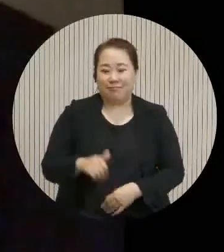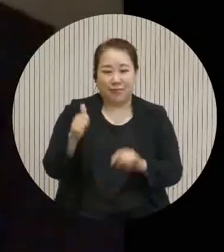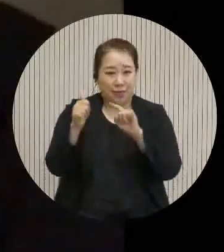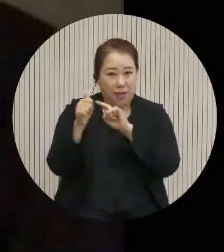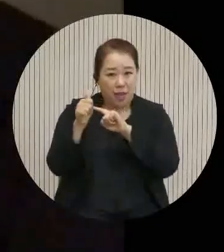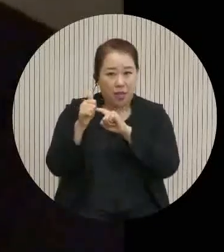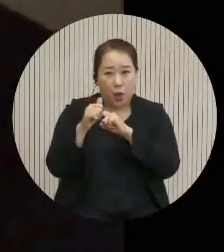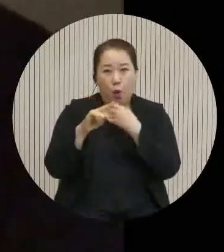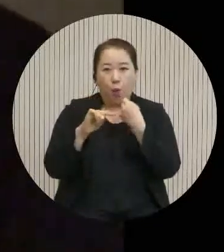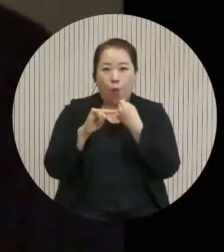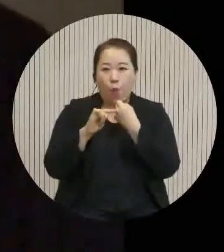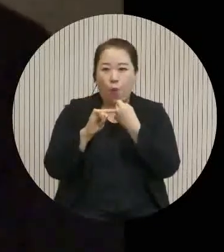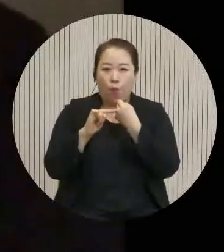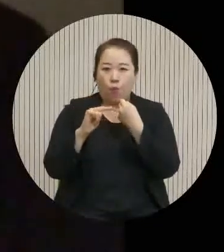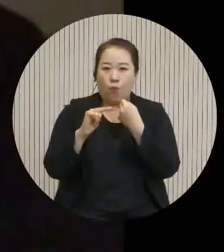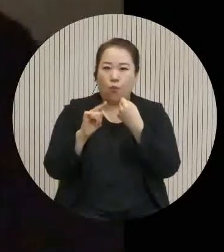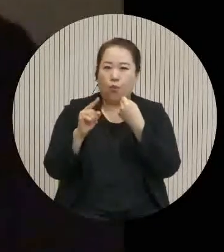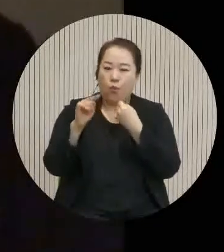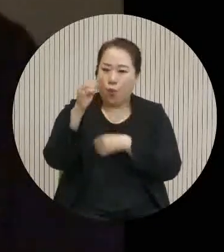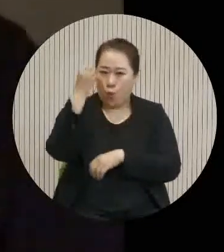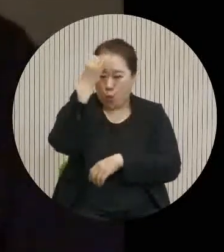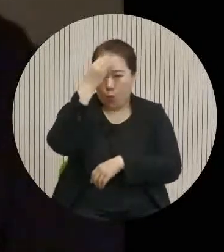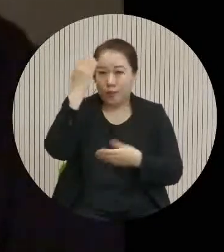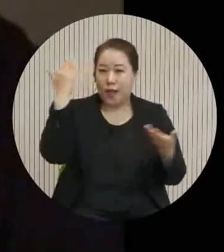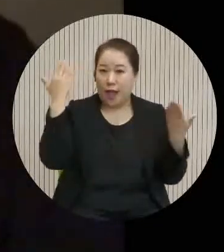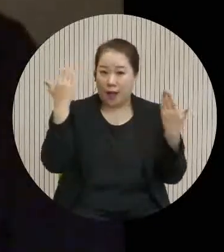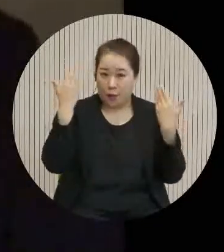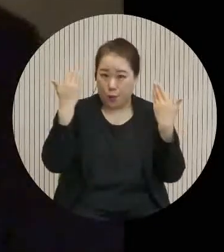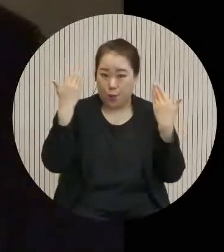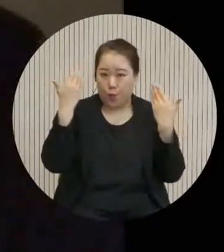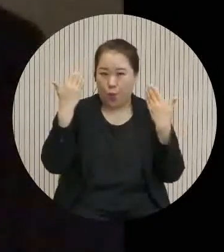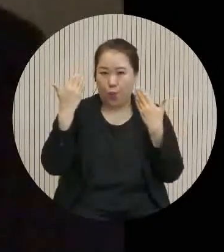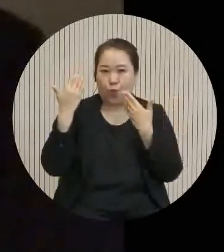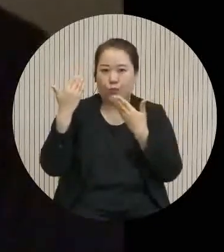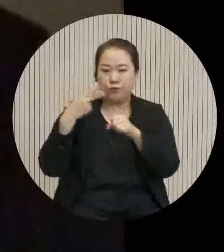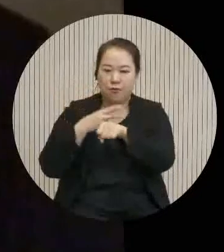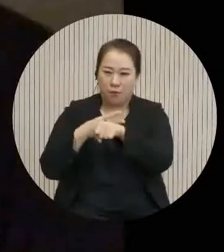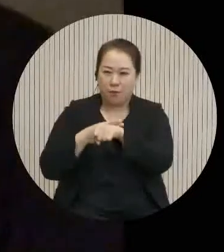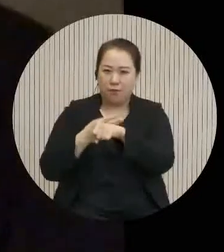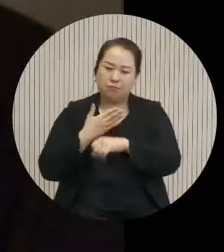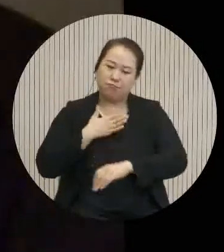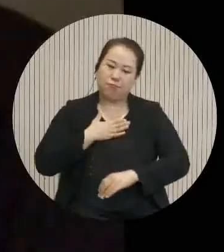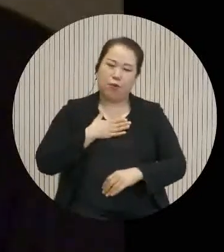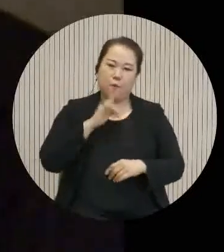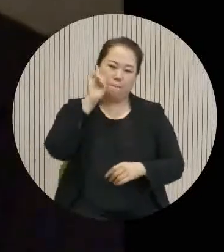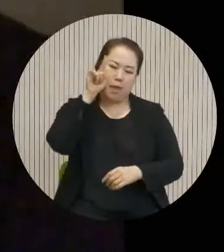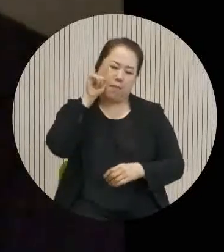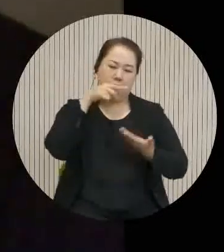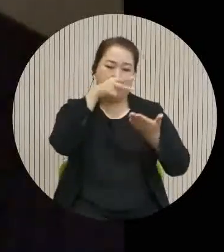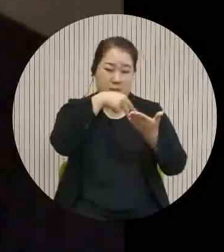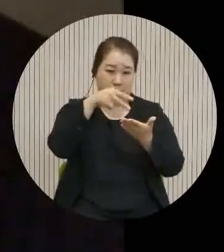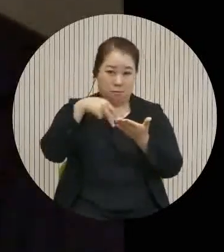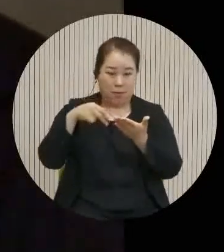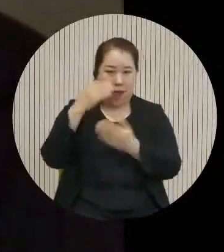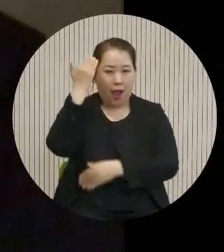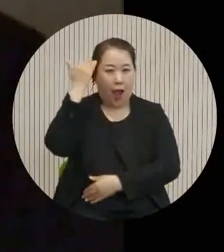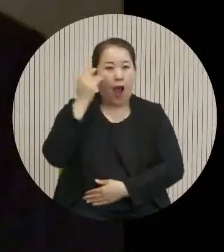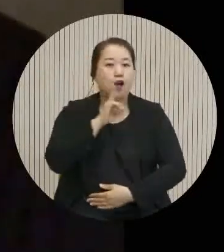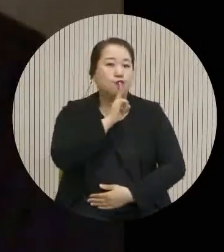teacher, told Dr. Cho, I read every day. When I was hooked on Chinese novels translated into